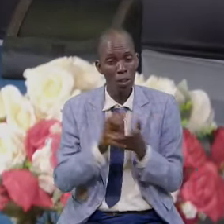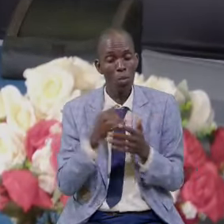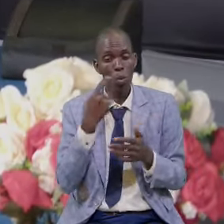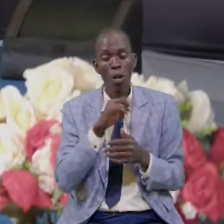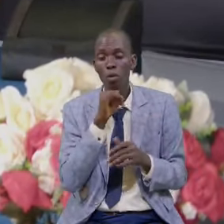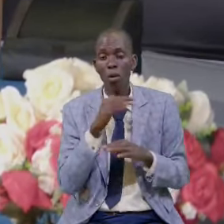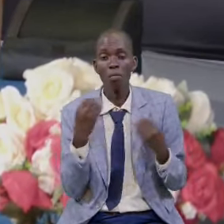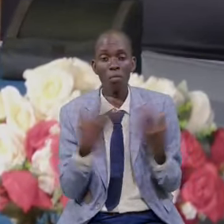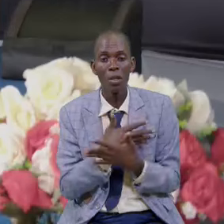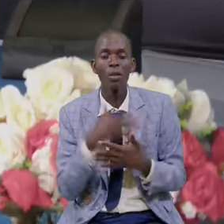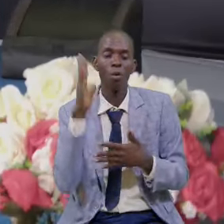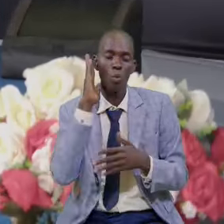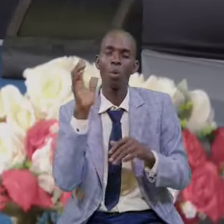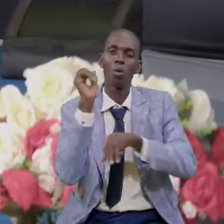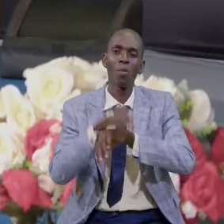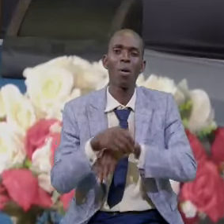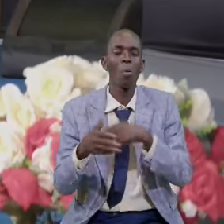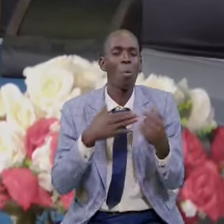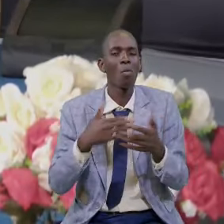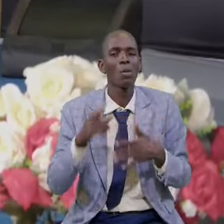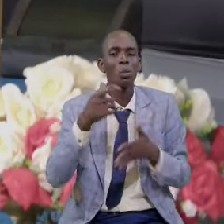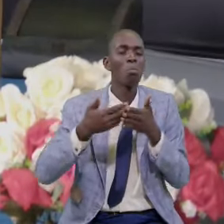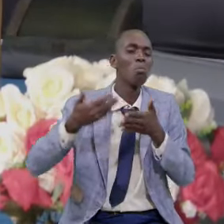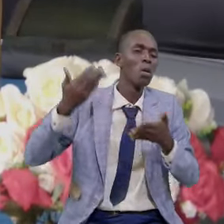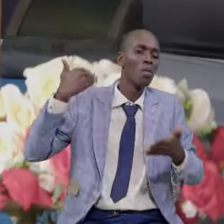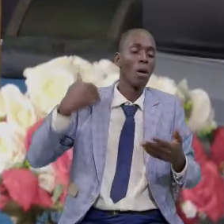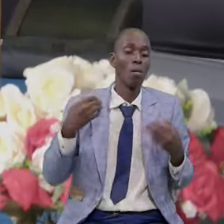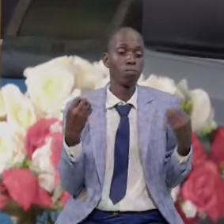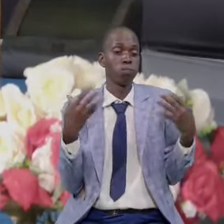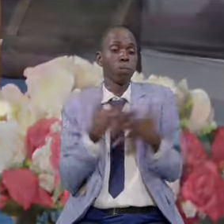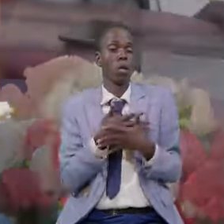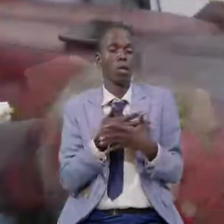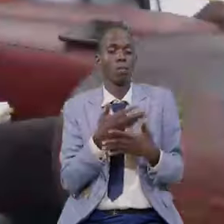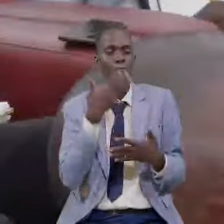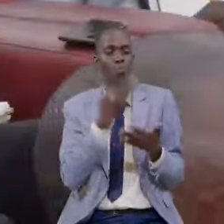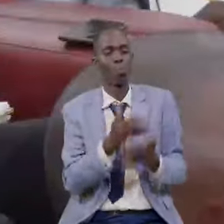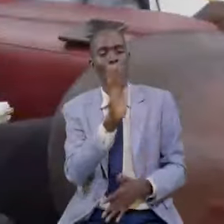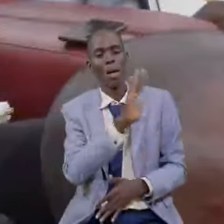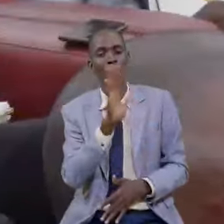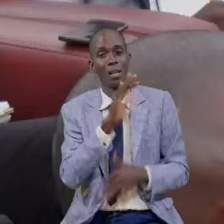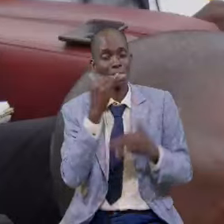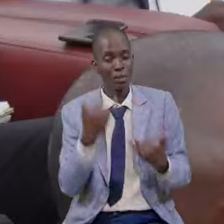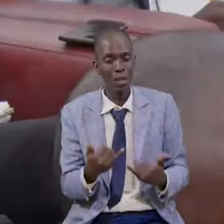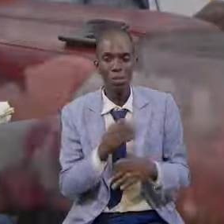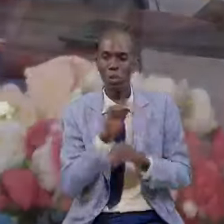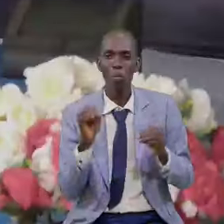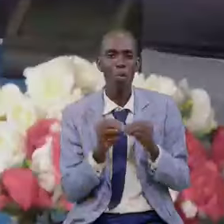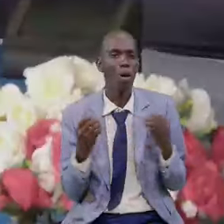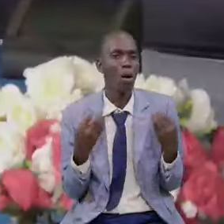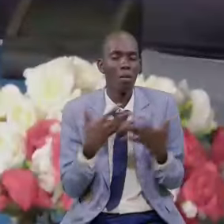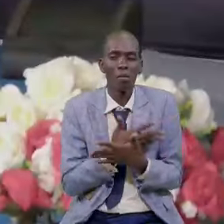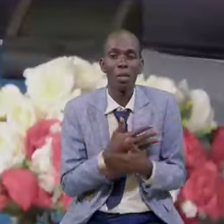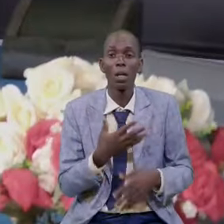have been afraid of before, back up. There's nothing to be afraid of. And you will